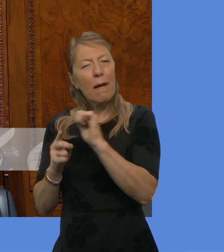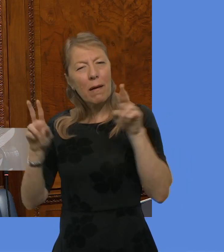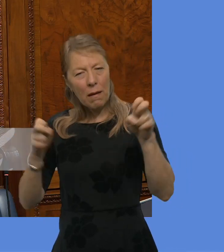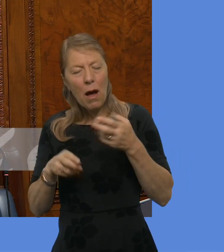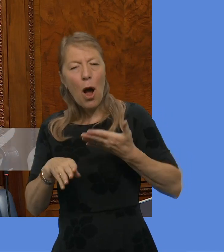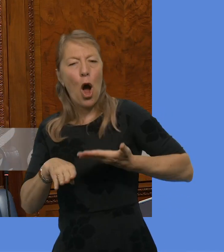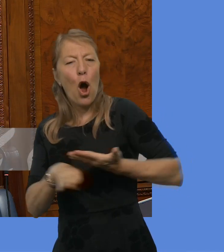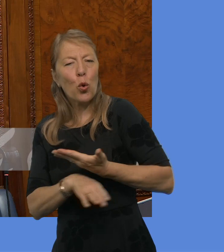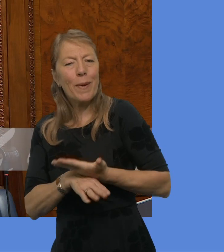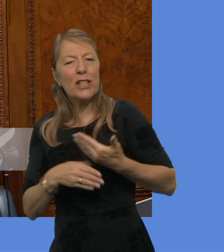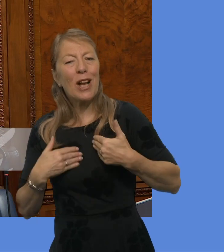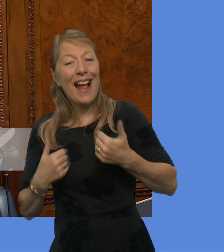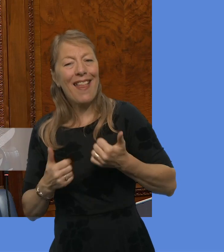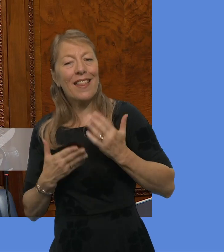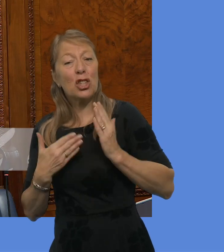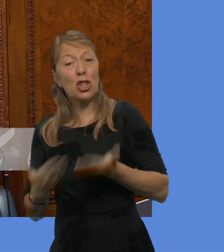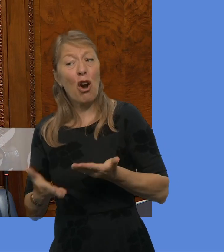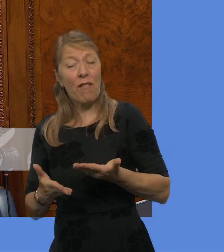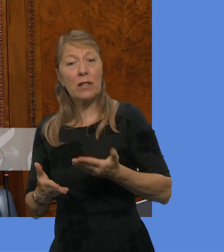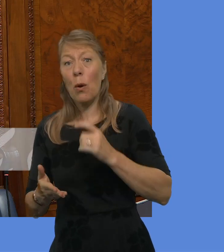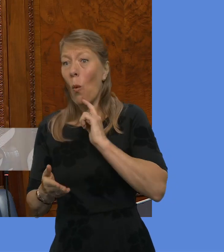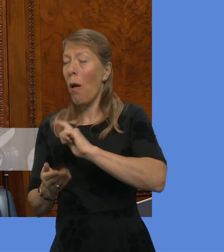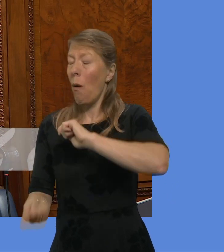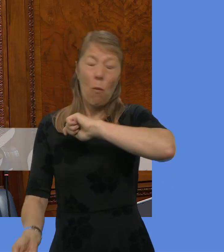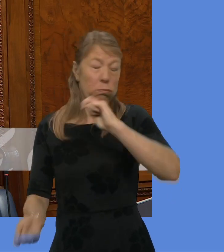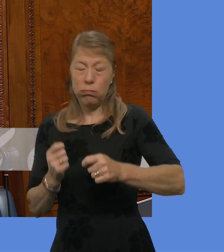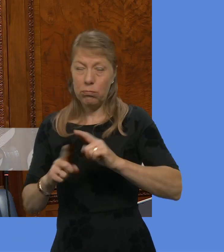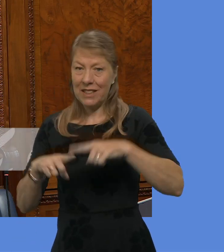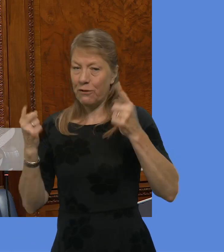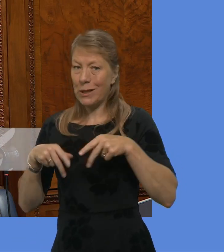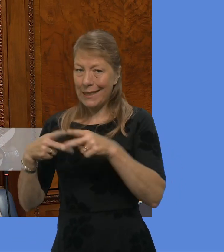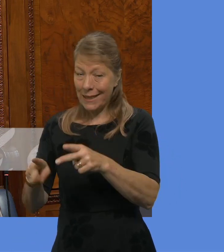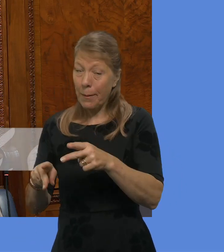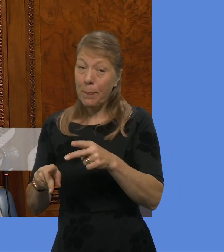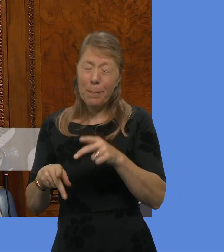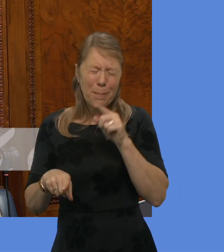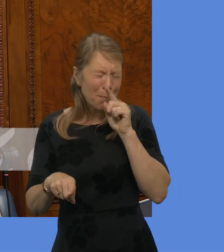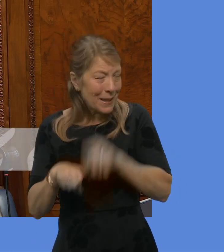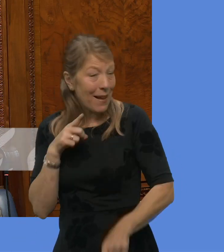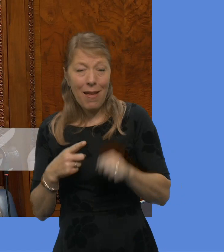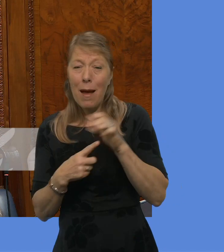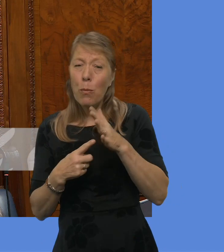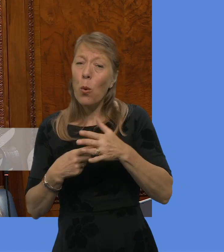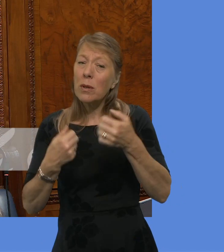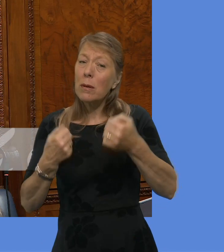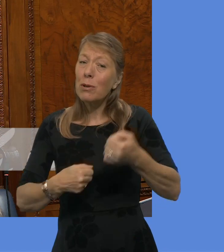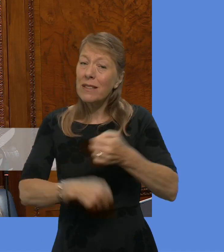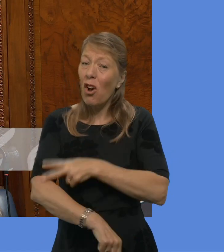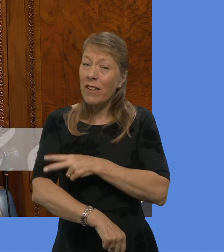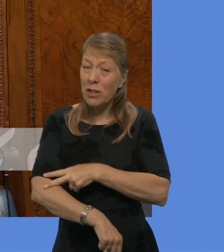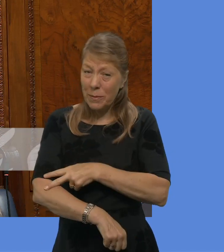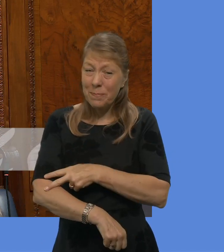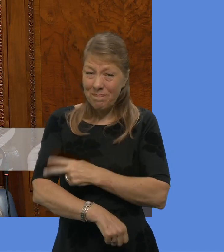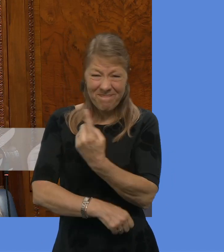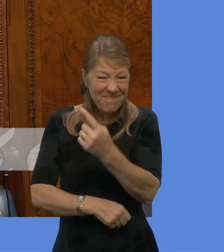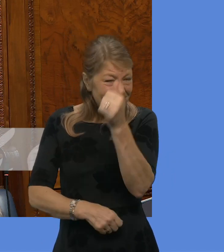for those prison officers. The Minister will be very aware that there is a considerable number of prison officers who have had their careers terminated by